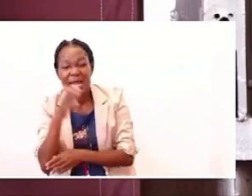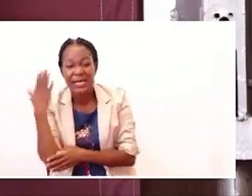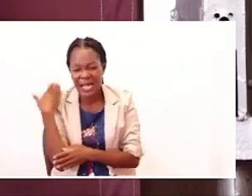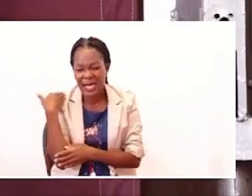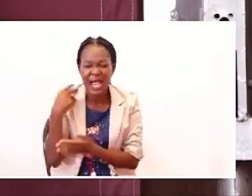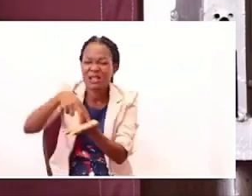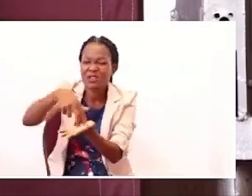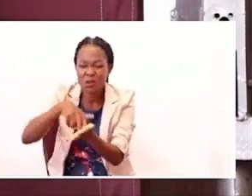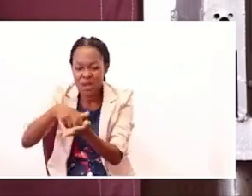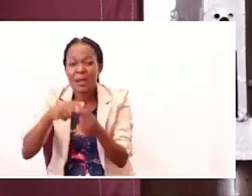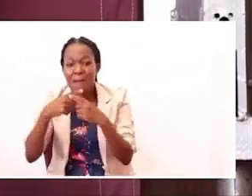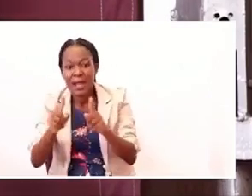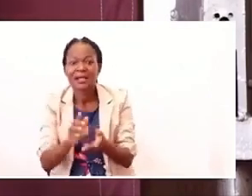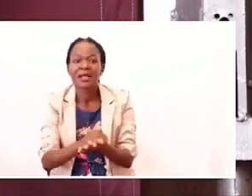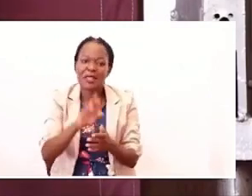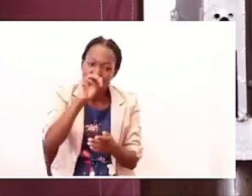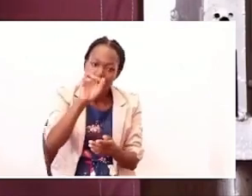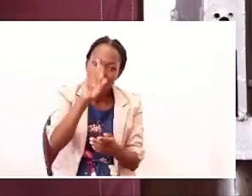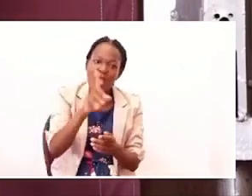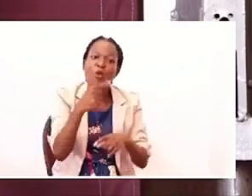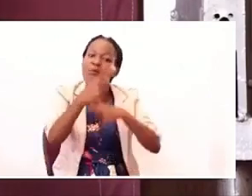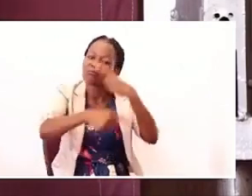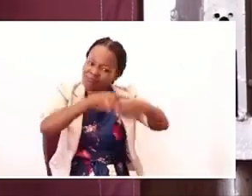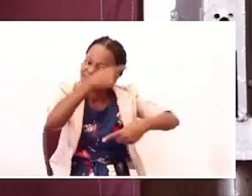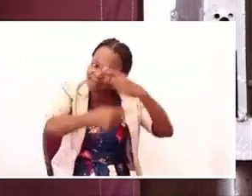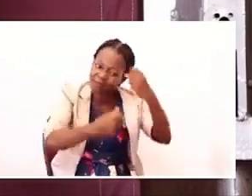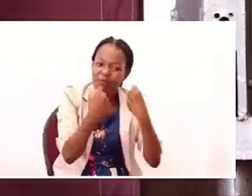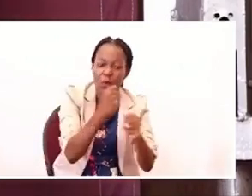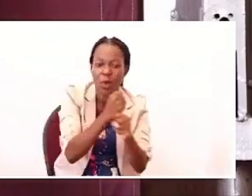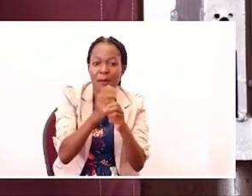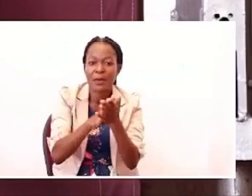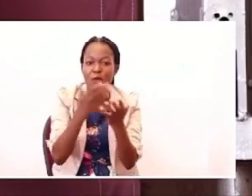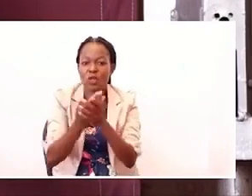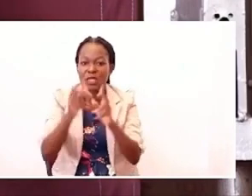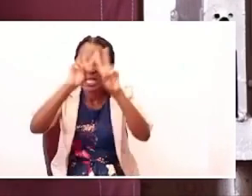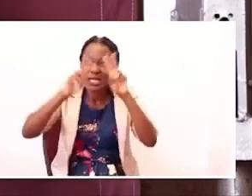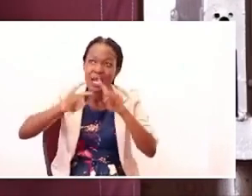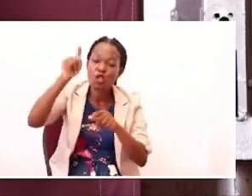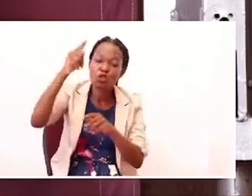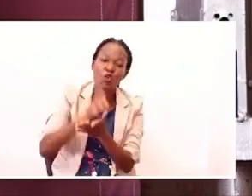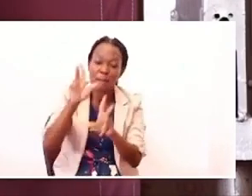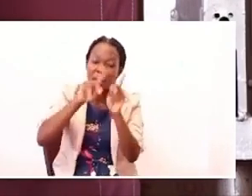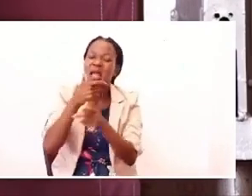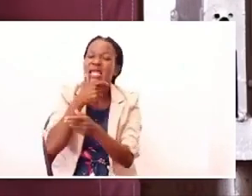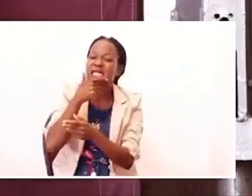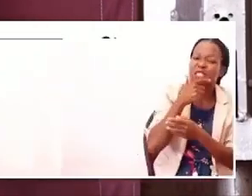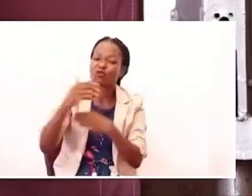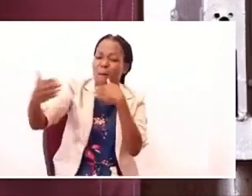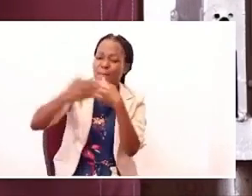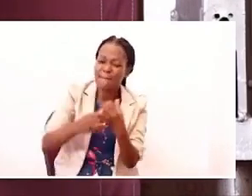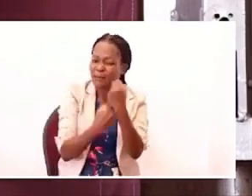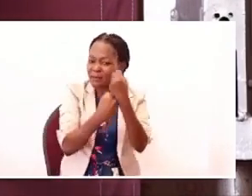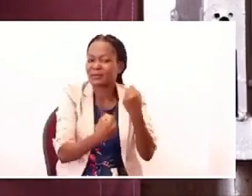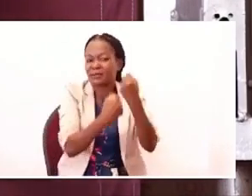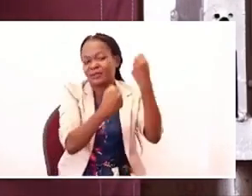And it endures because there are strong vested interests that are backing it. When we had the global